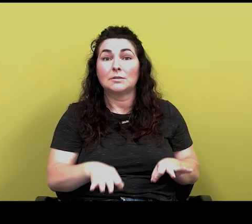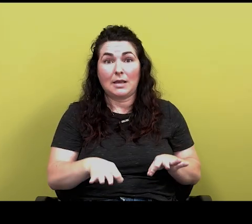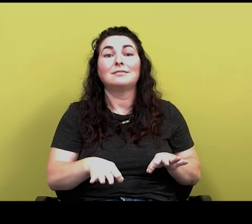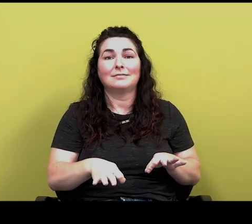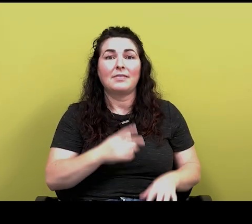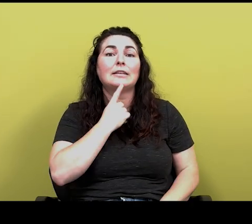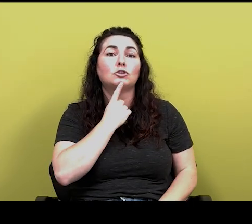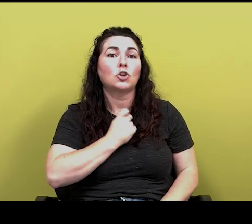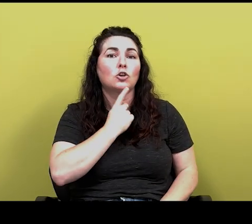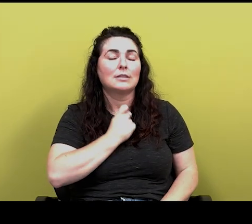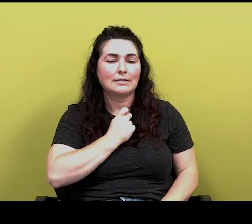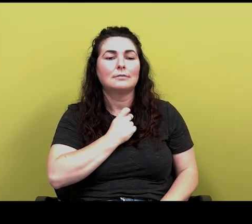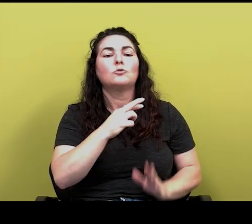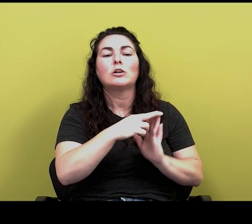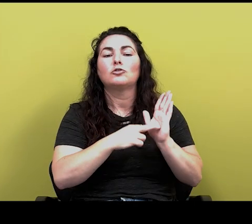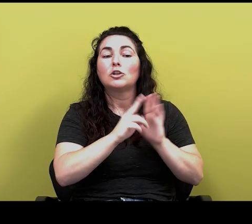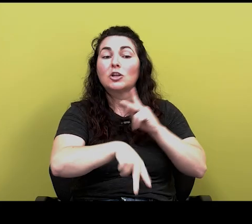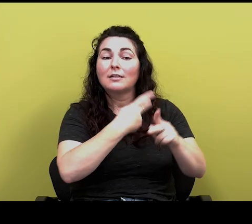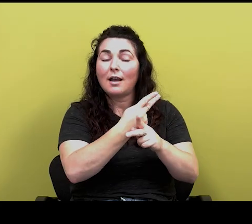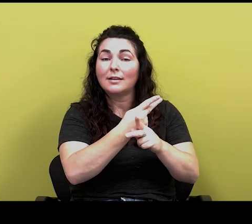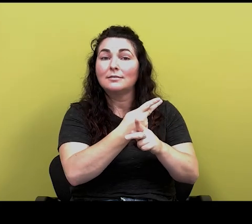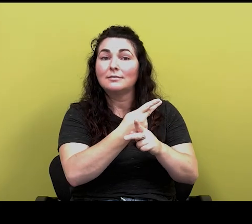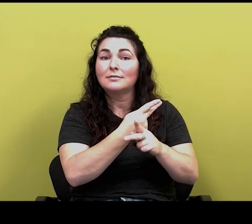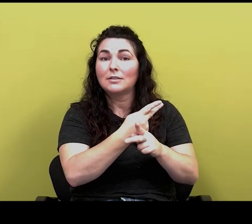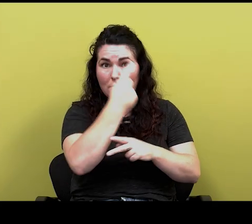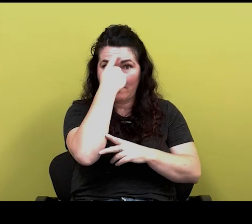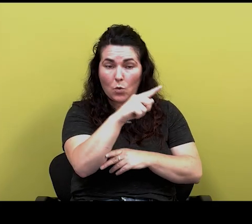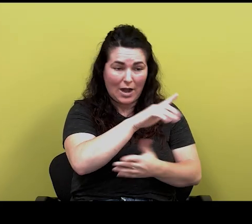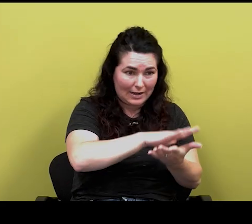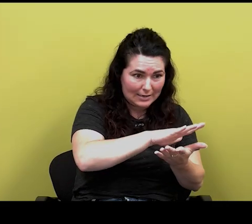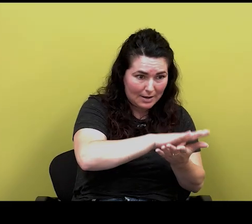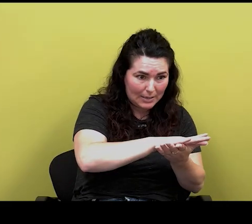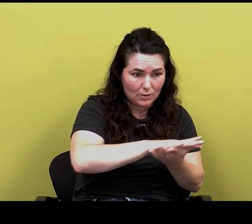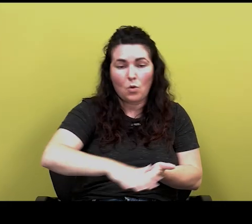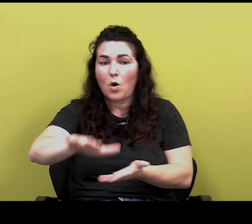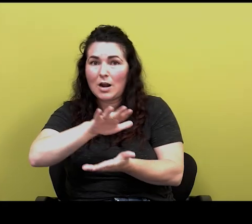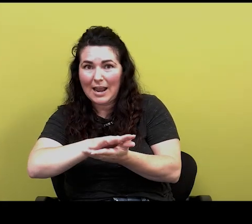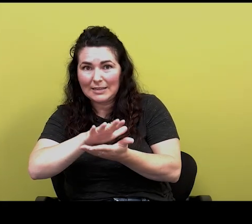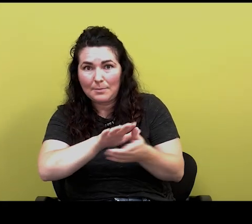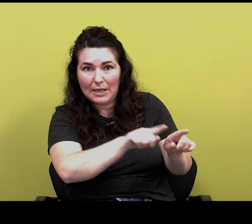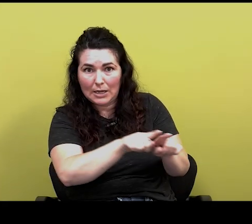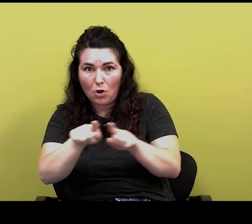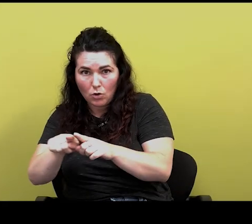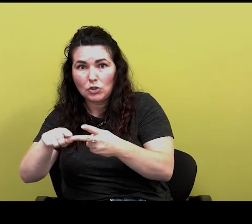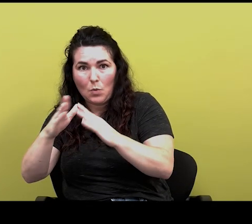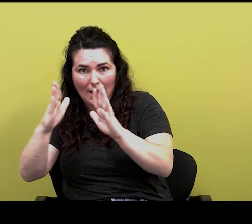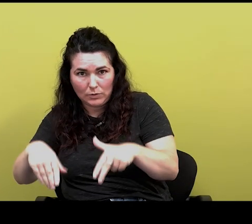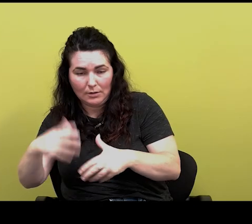explaining that the Scarlet registration type would support students who are seeking academic or academic and housing